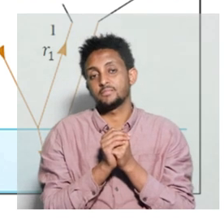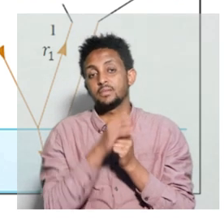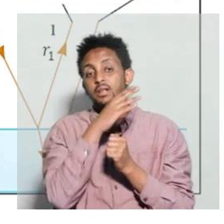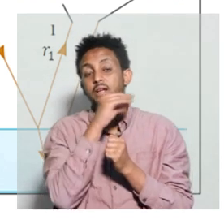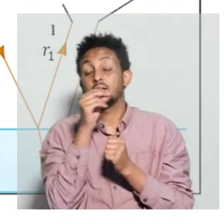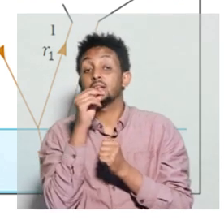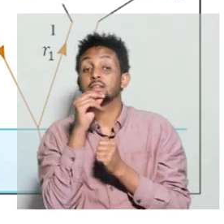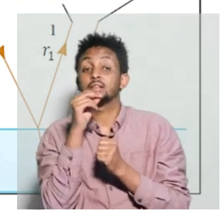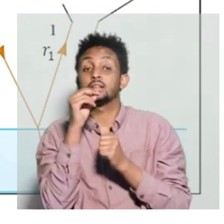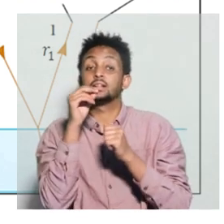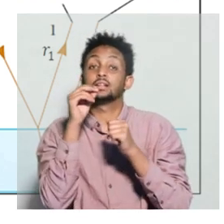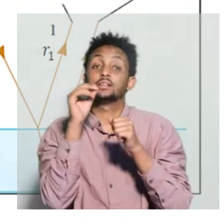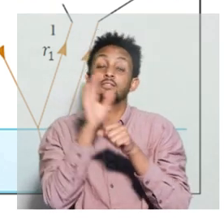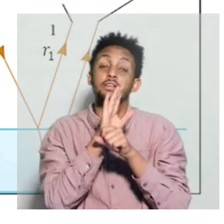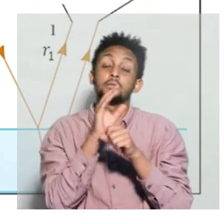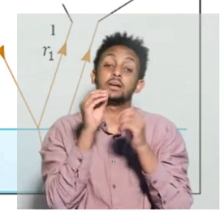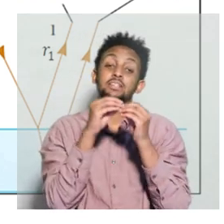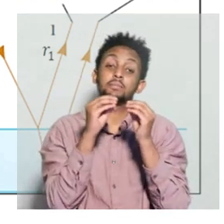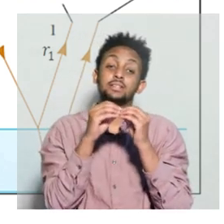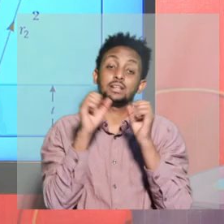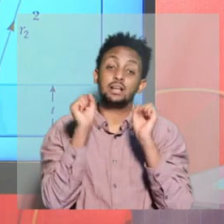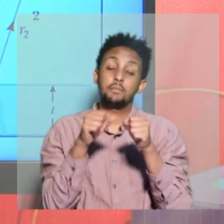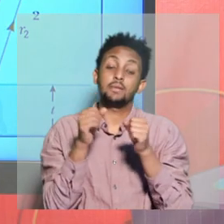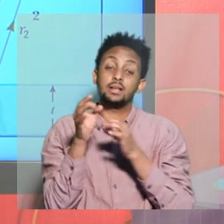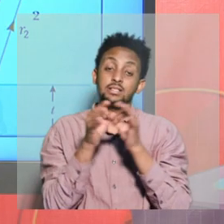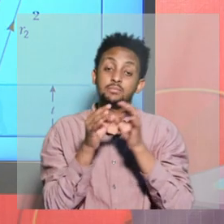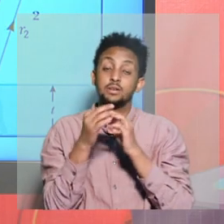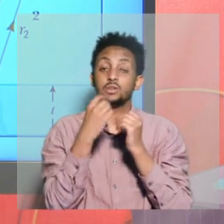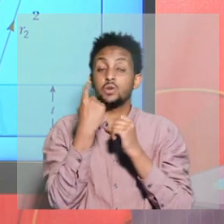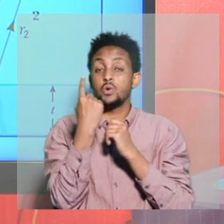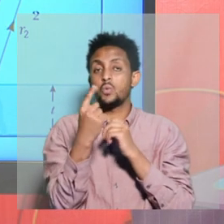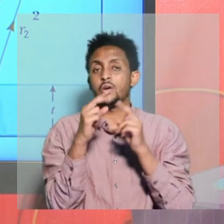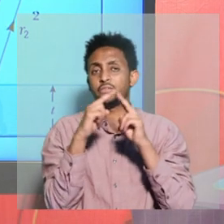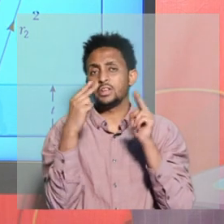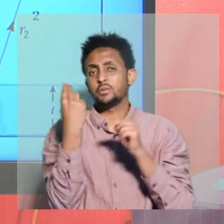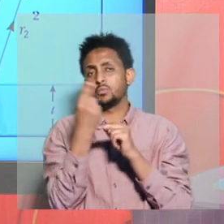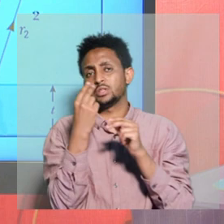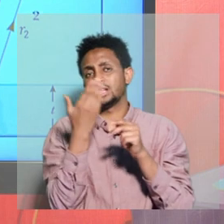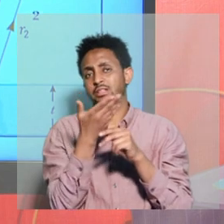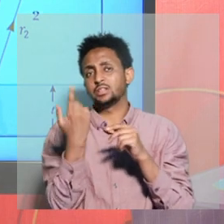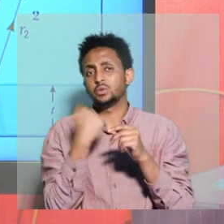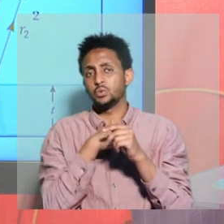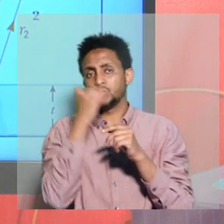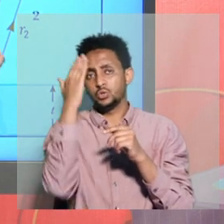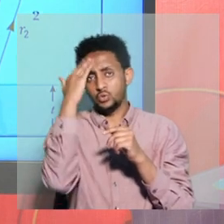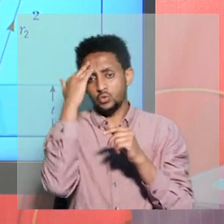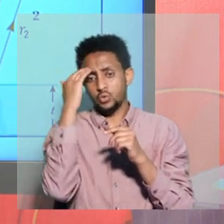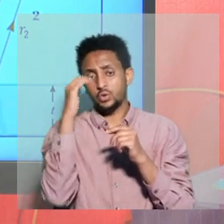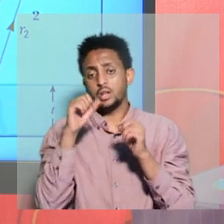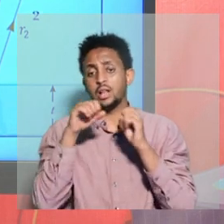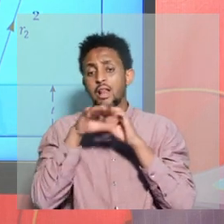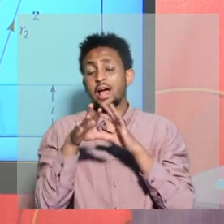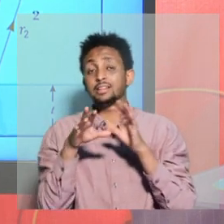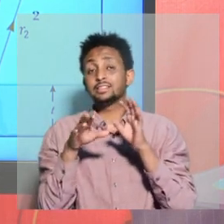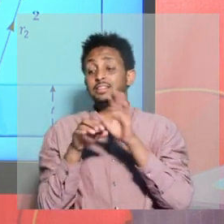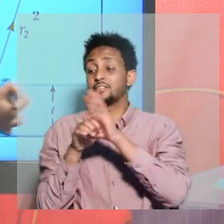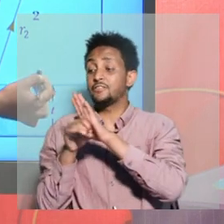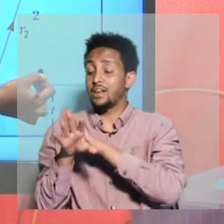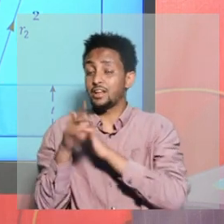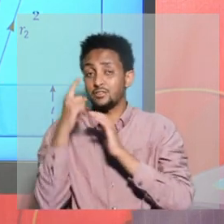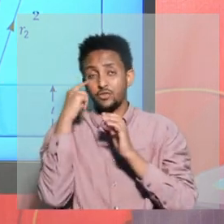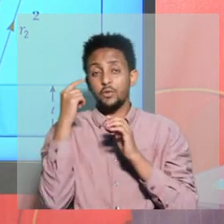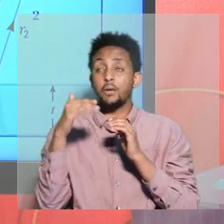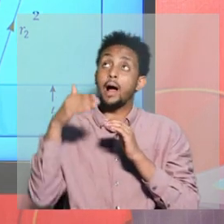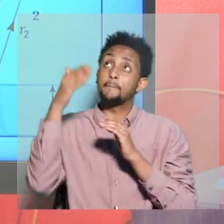And the thin film interference mathematically can be expressed. And one very important thing you should have to know is, as light is reflected from